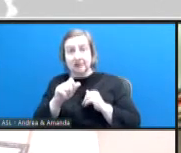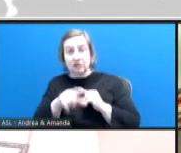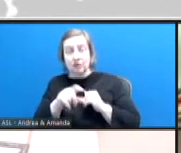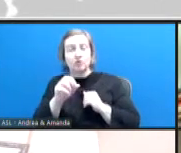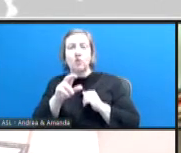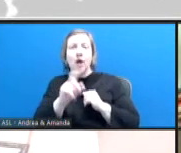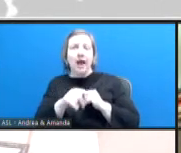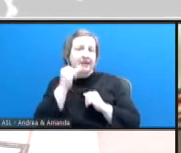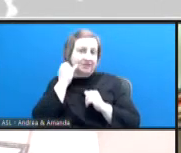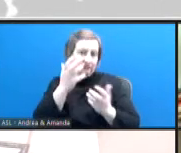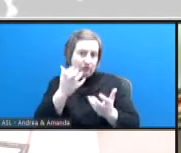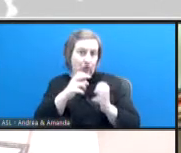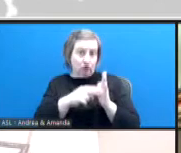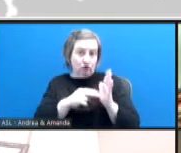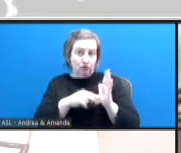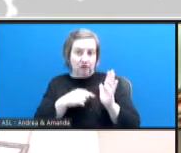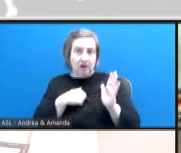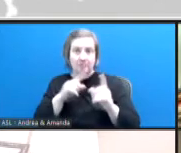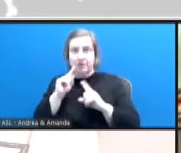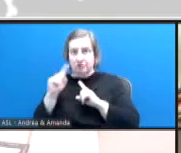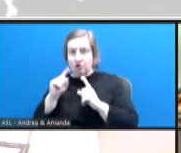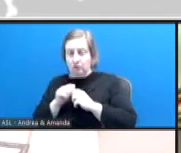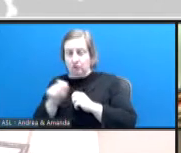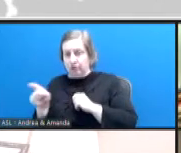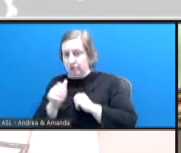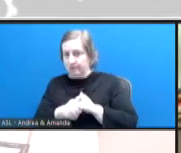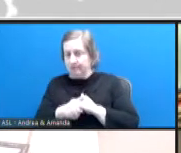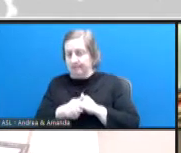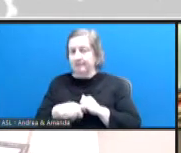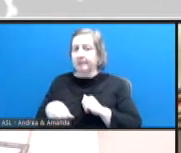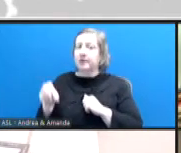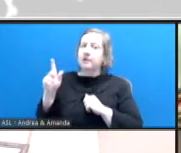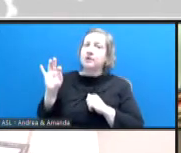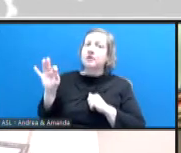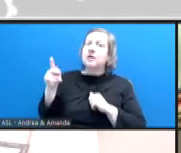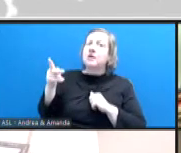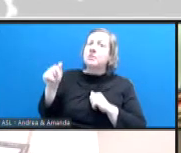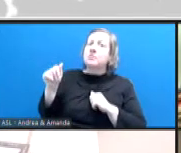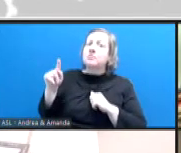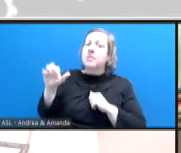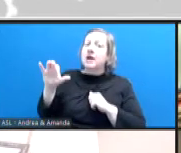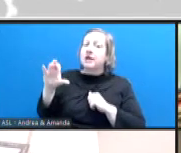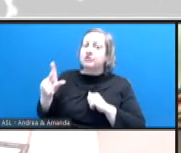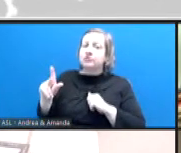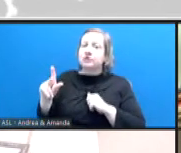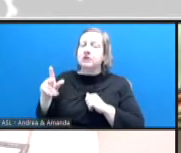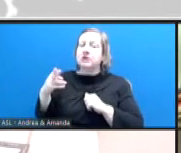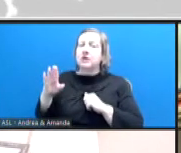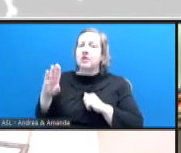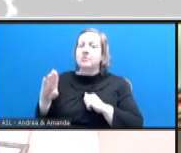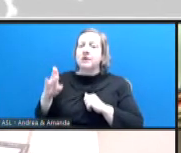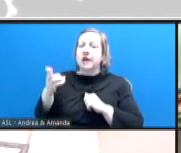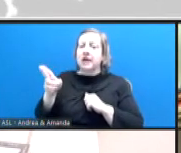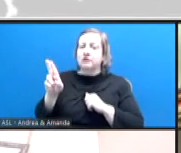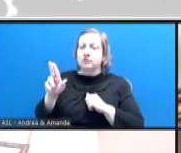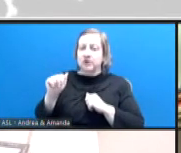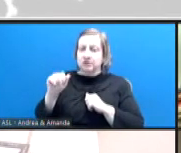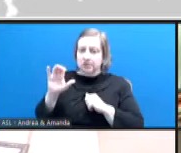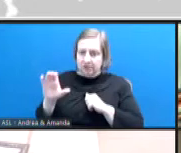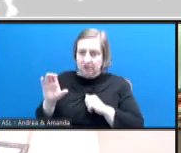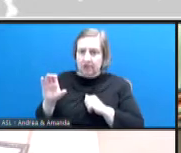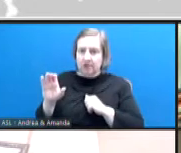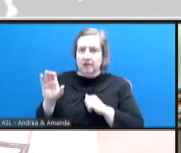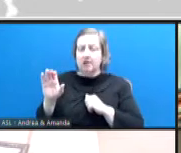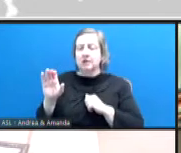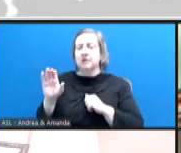if she would like to read it. I've been talking to her. Sure. Patrick, yours was on BHUAC being